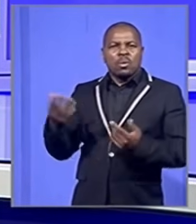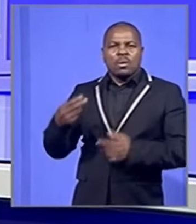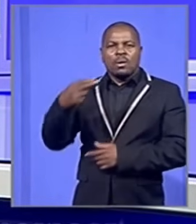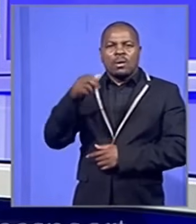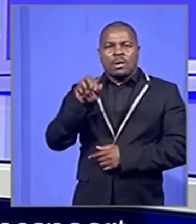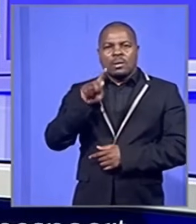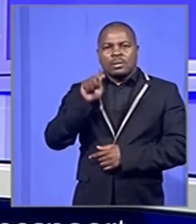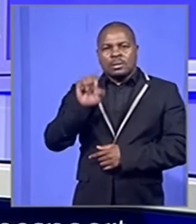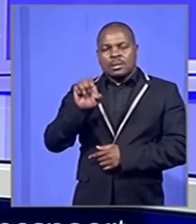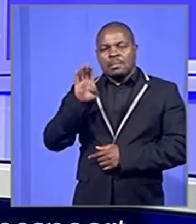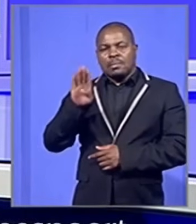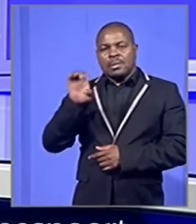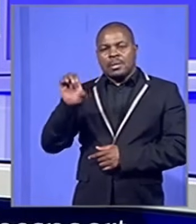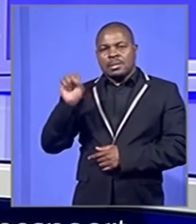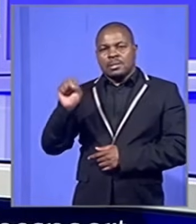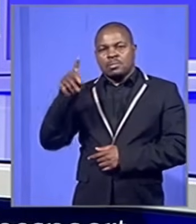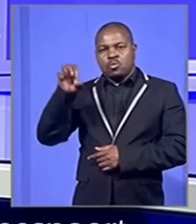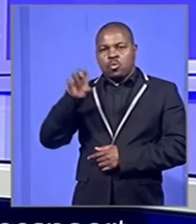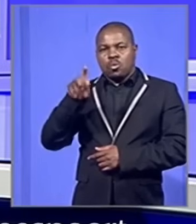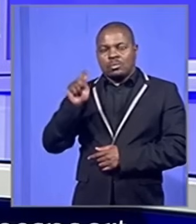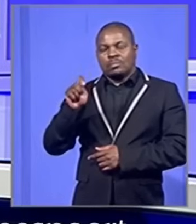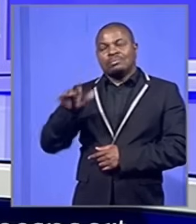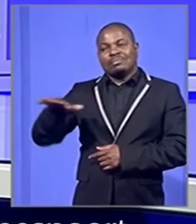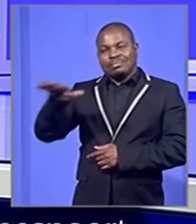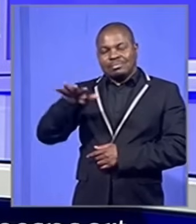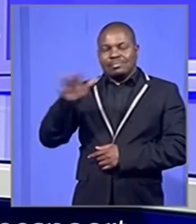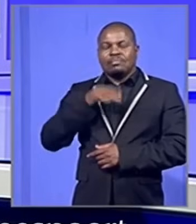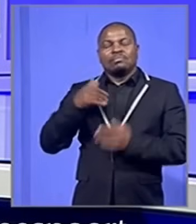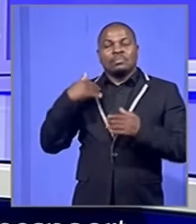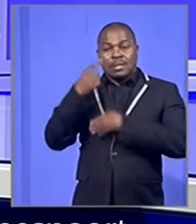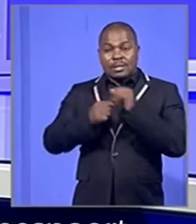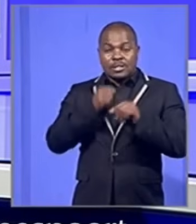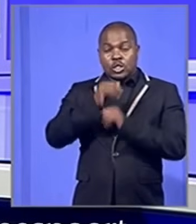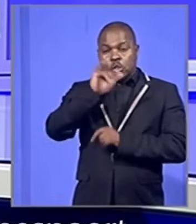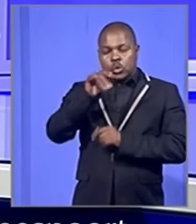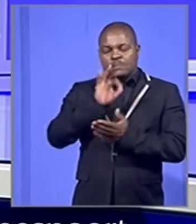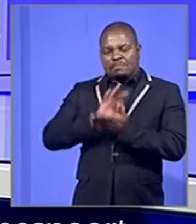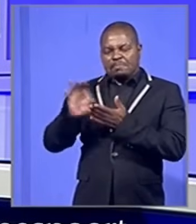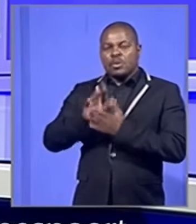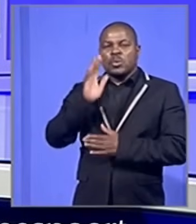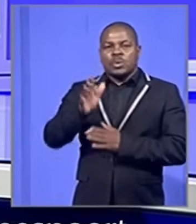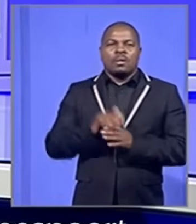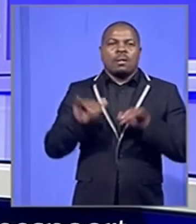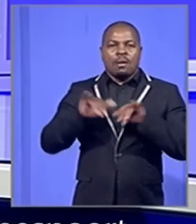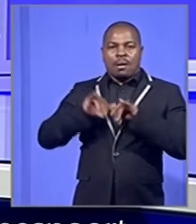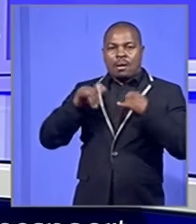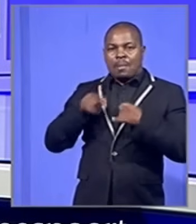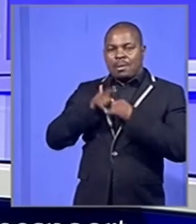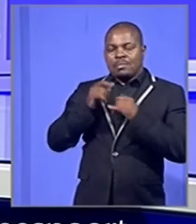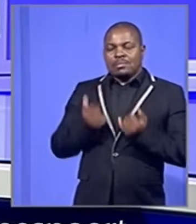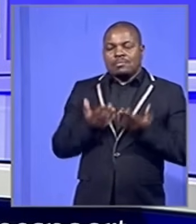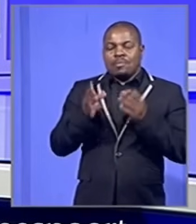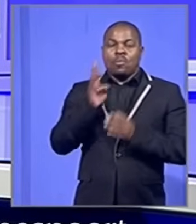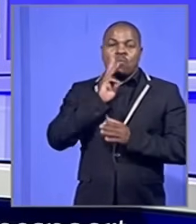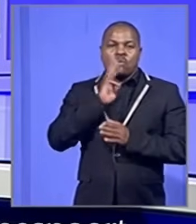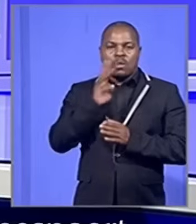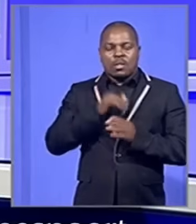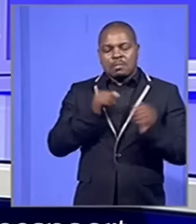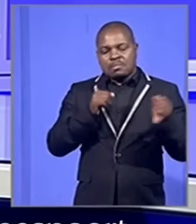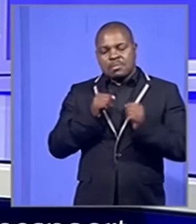la Hartbeespoort go thoma ka June ngwageng o tlago. Khamphane eo ya kabo ya metse e thwetšwe bjalo